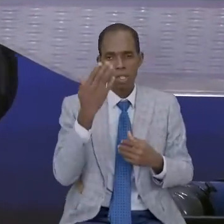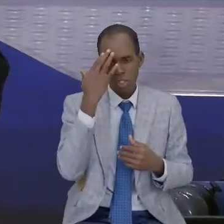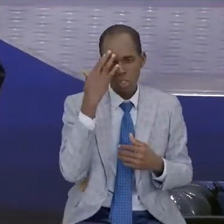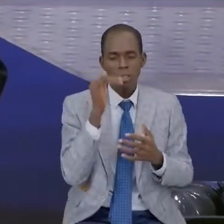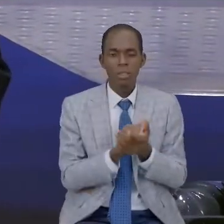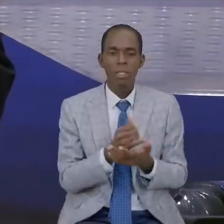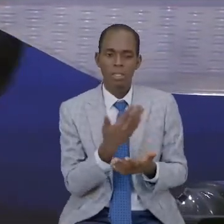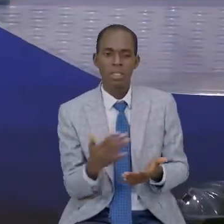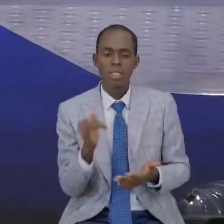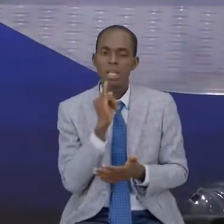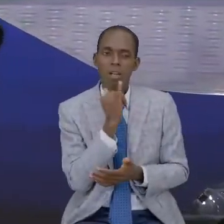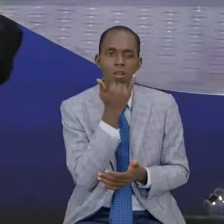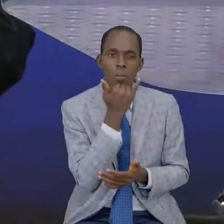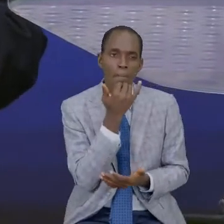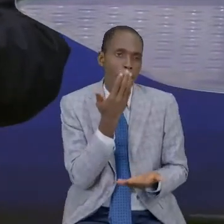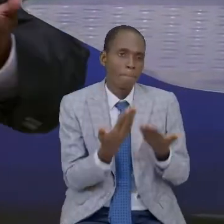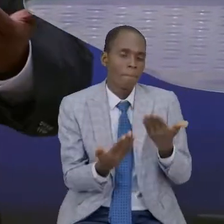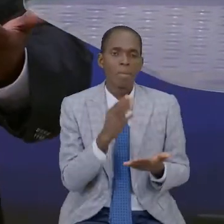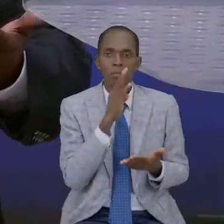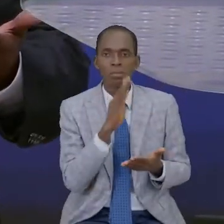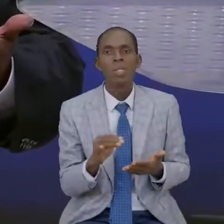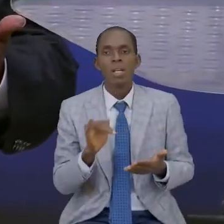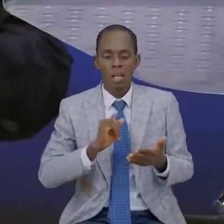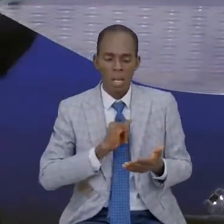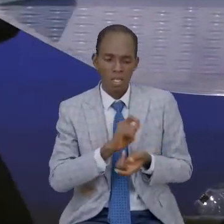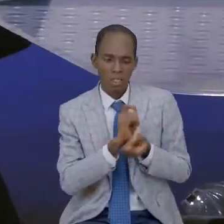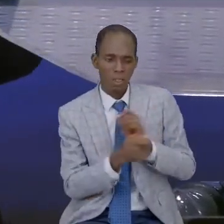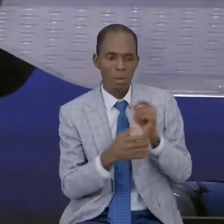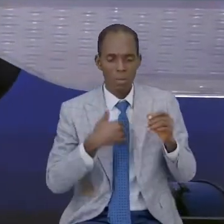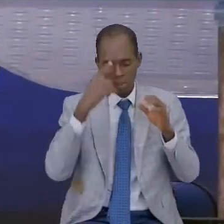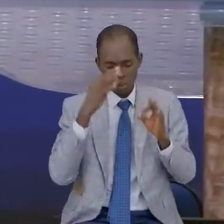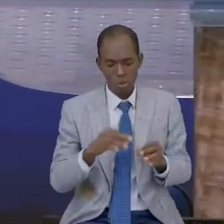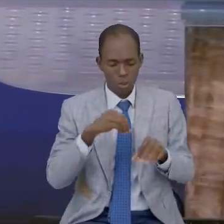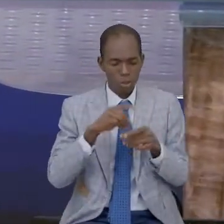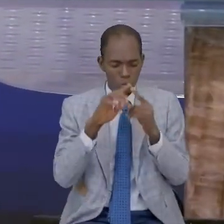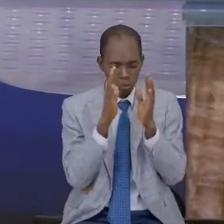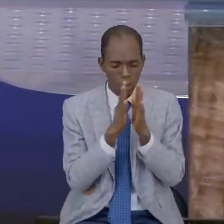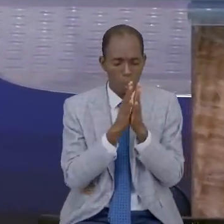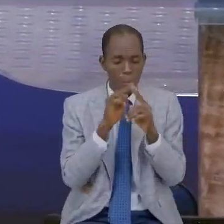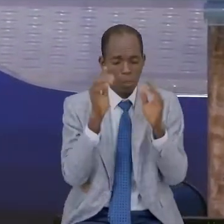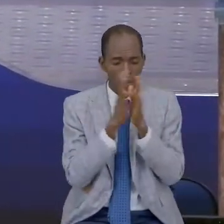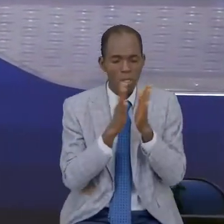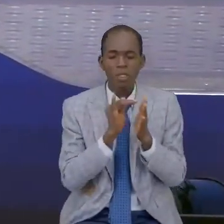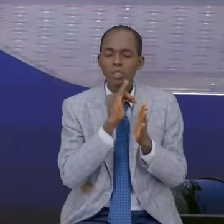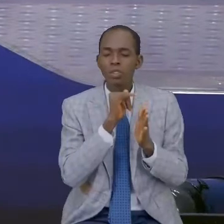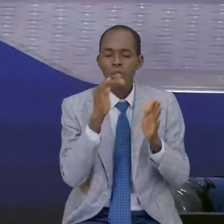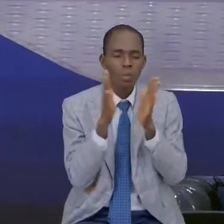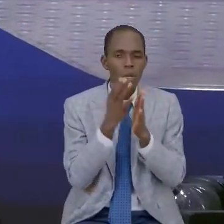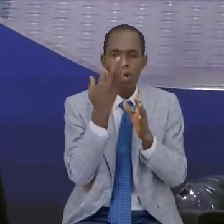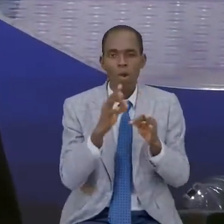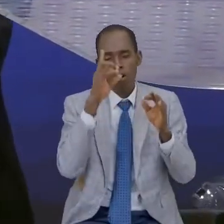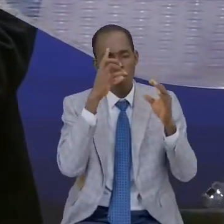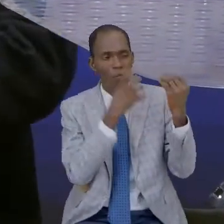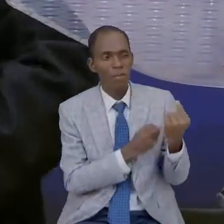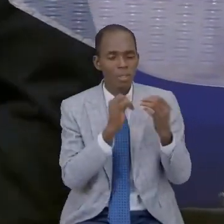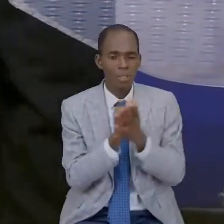that is wrong. Maybe I turn the resolution into prayer, but the prayer is not the prayer of faith that gets,